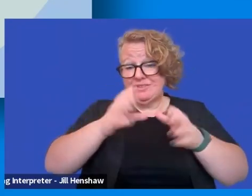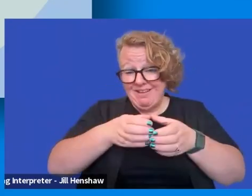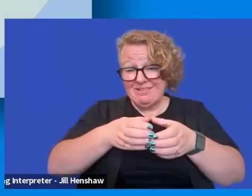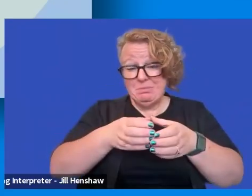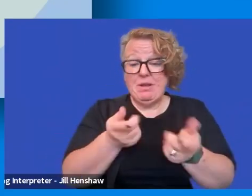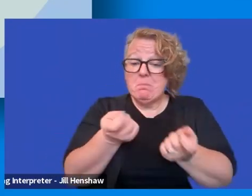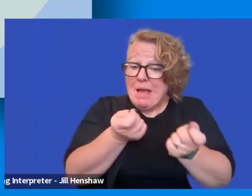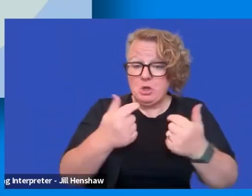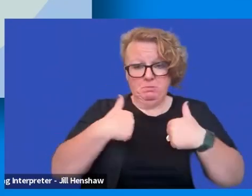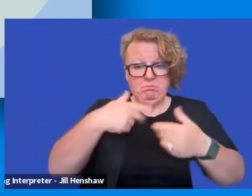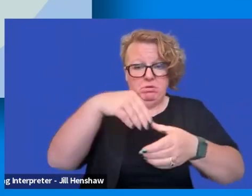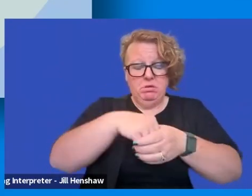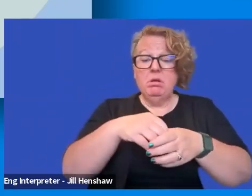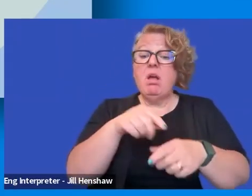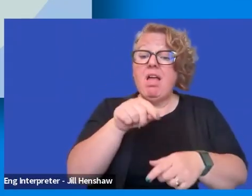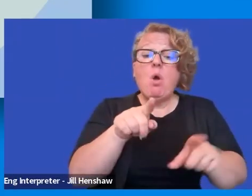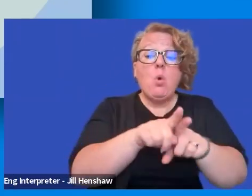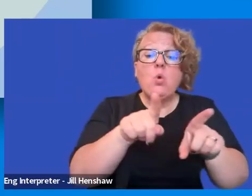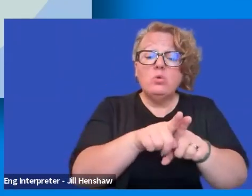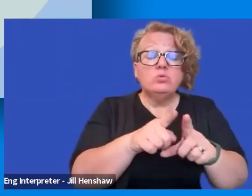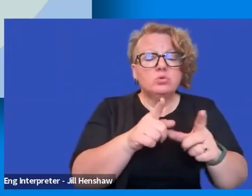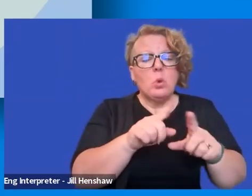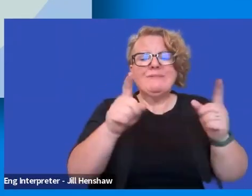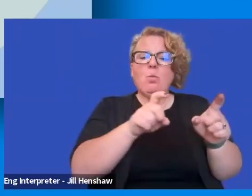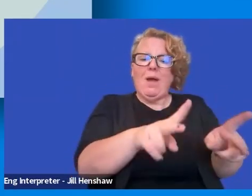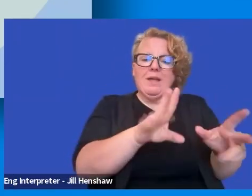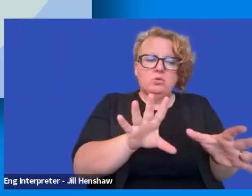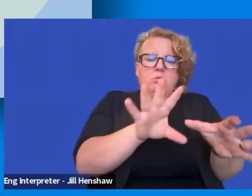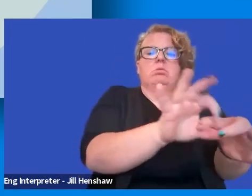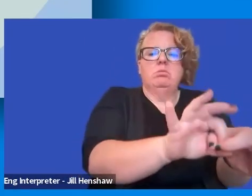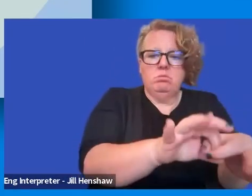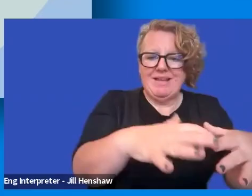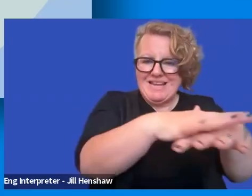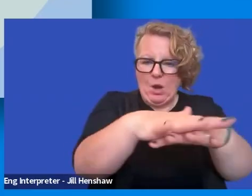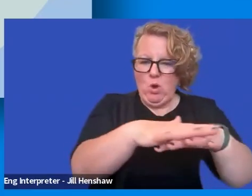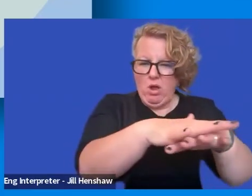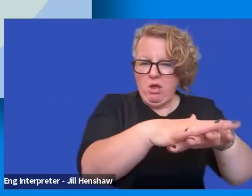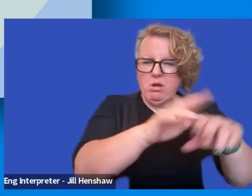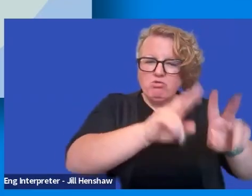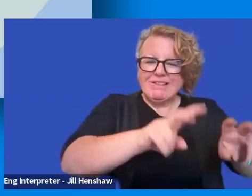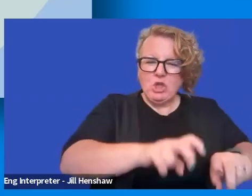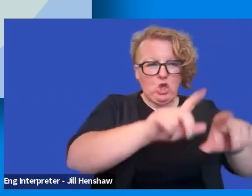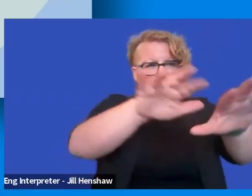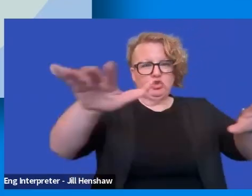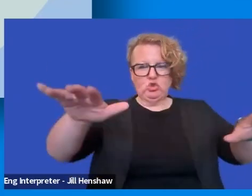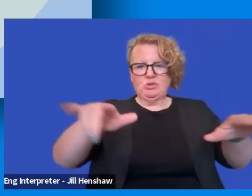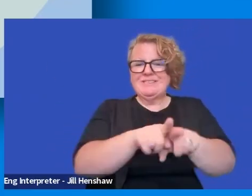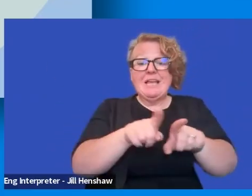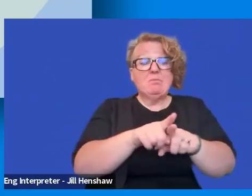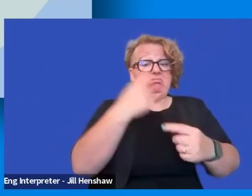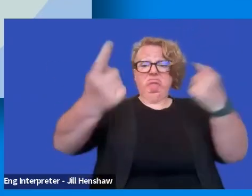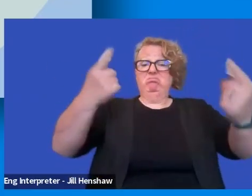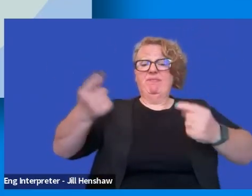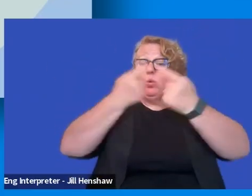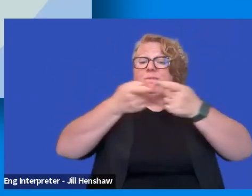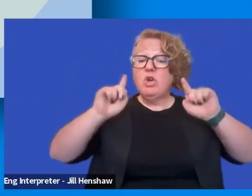of. They also have ways of reaching networks of researchers, as do individual universities,